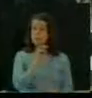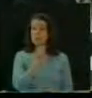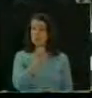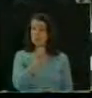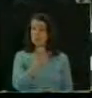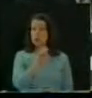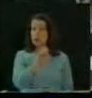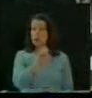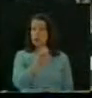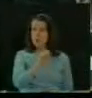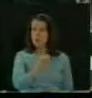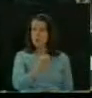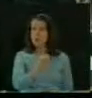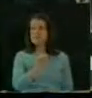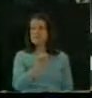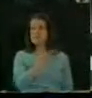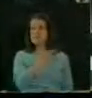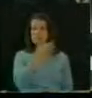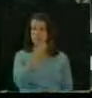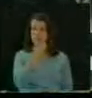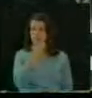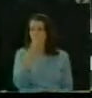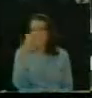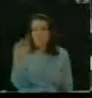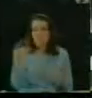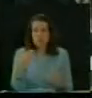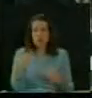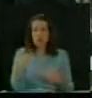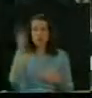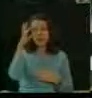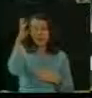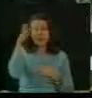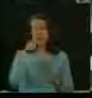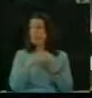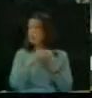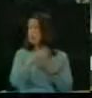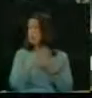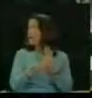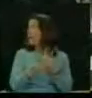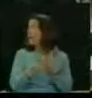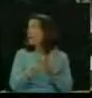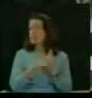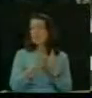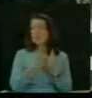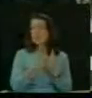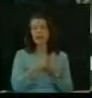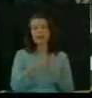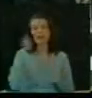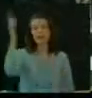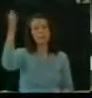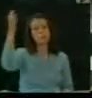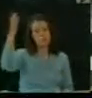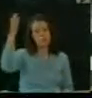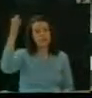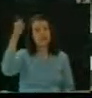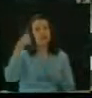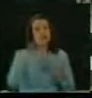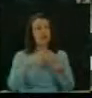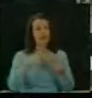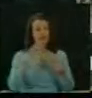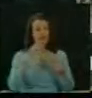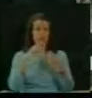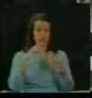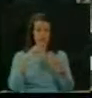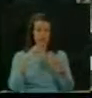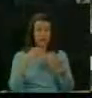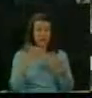his expertise, like Mr. Luthold has said, to do it. But let's come up with a policy that we can present to you that has been given quite a bit of